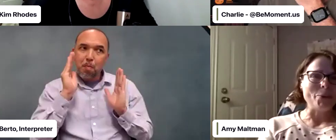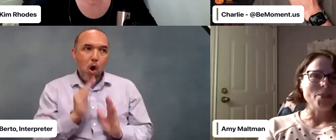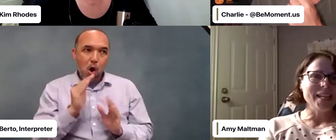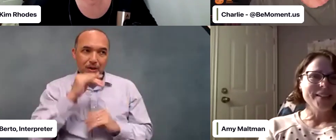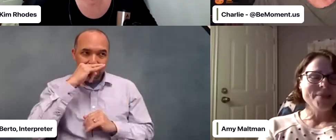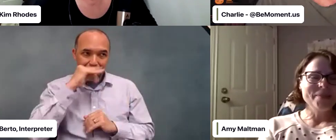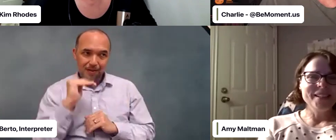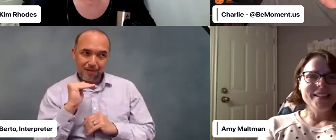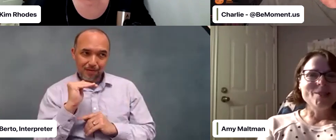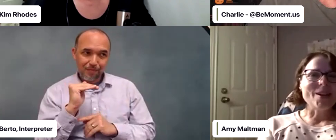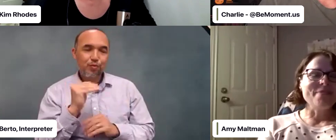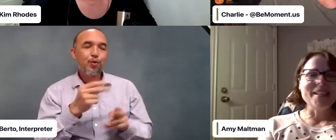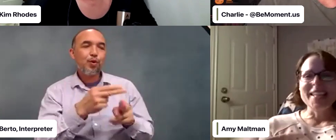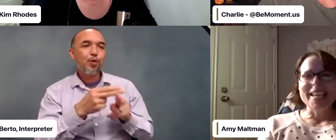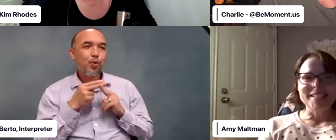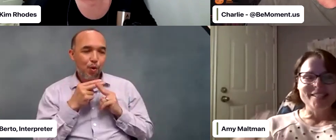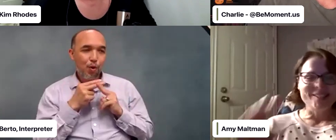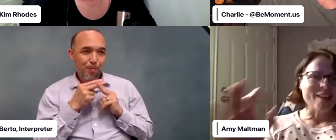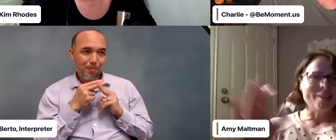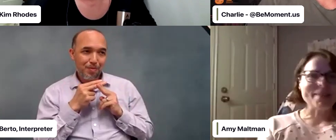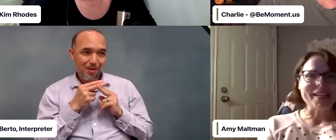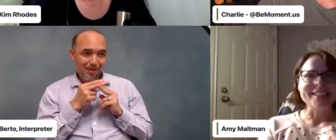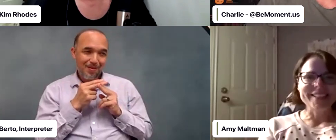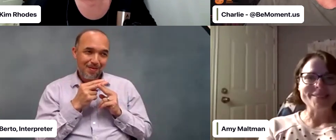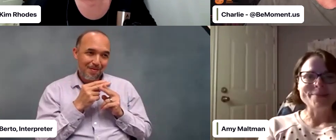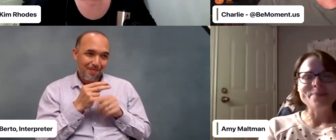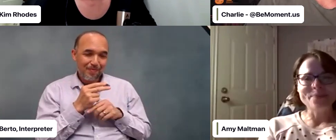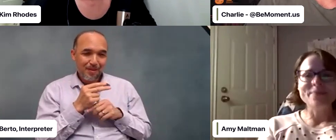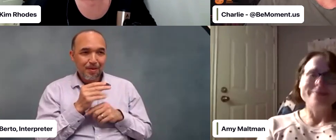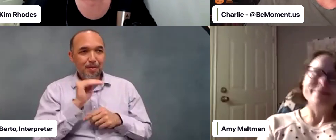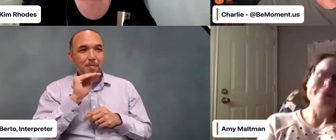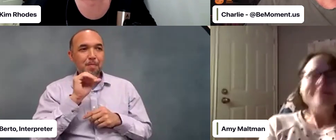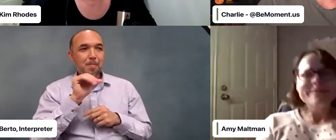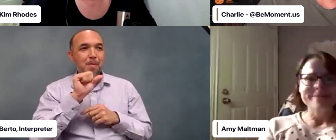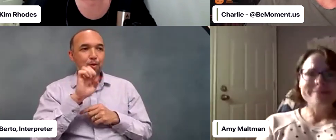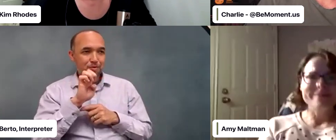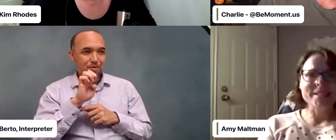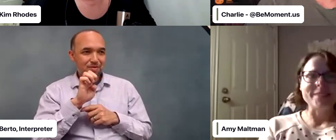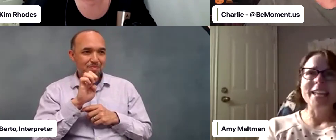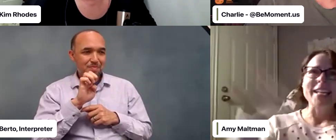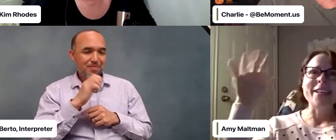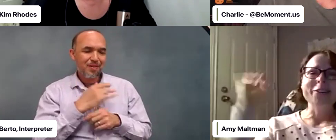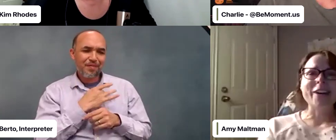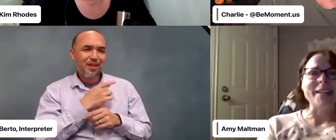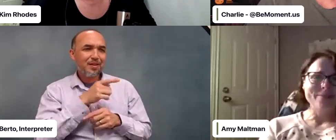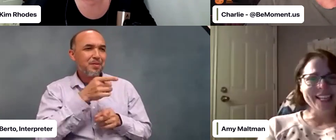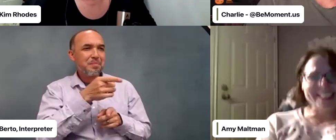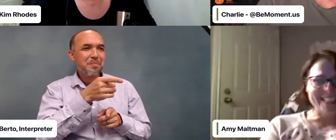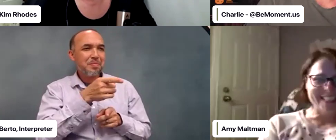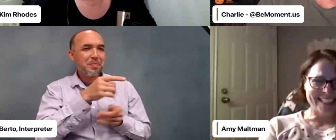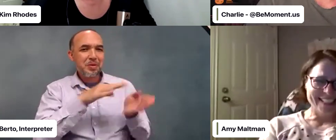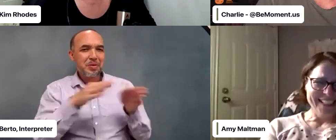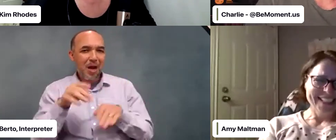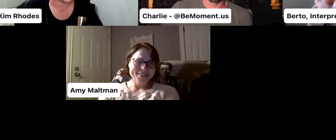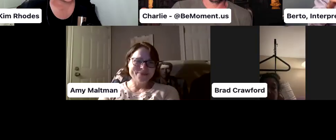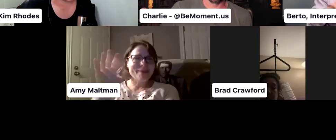his mousy. So I feel like he had to just check on me, you know. Yep. That's it. Okay, now I can Yep. cry.